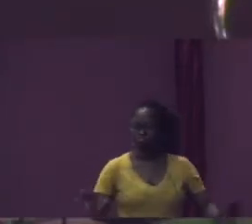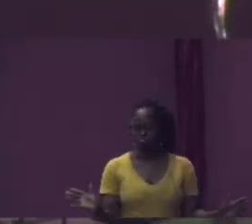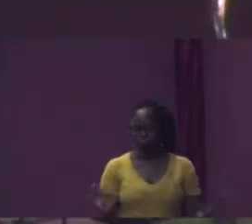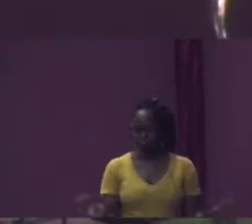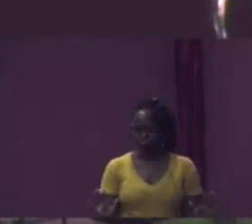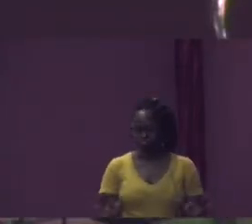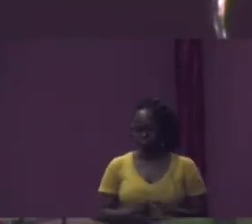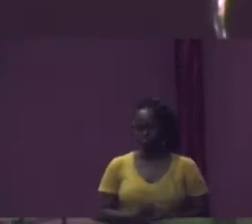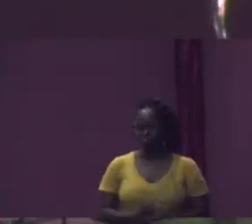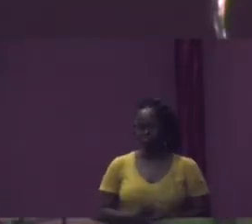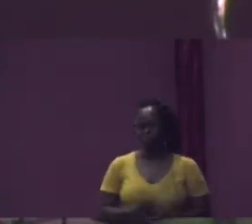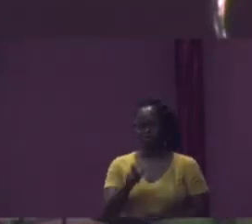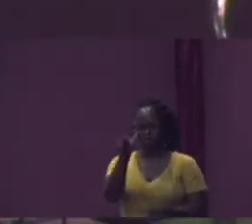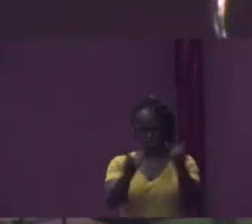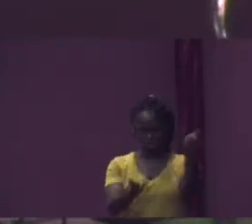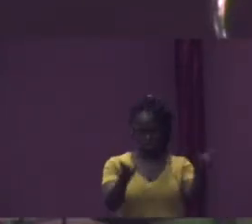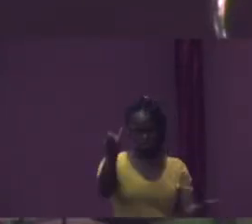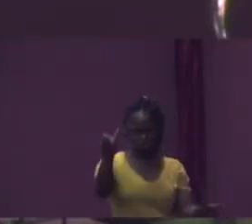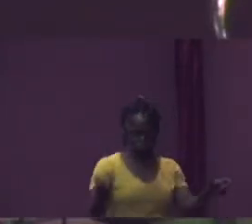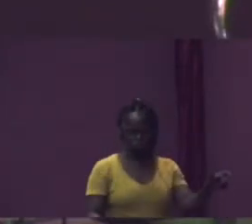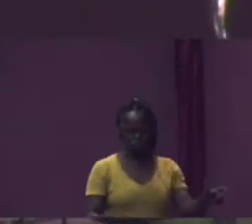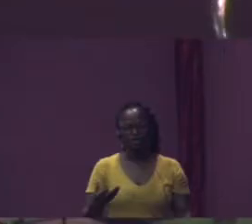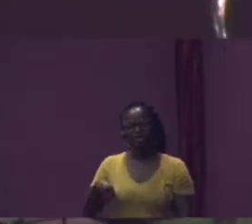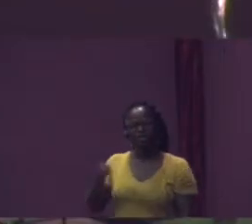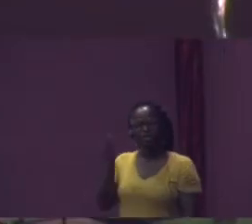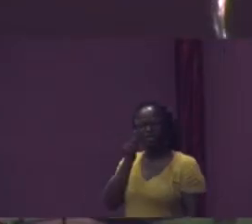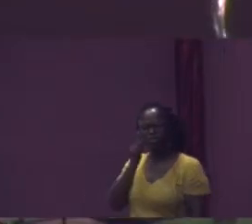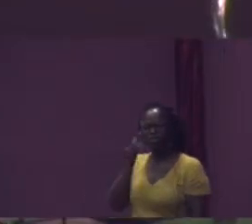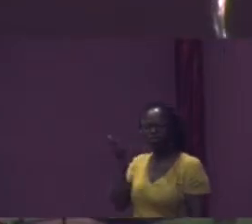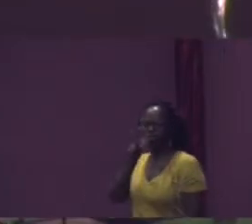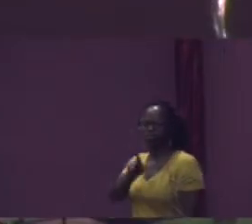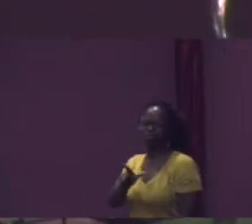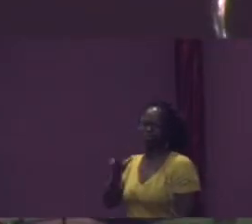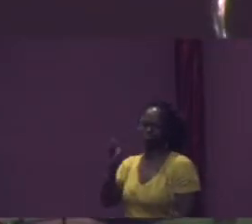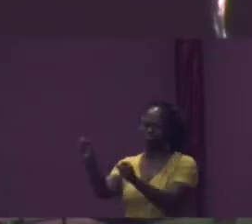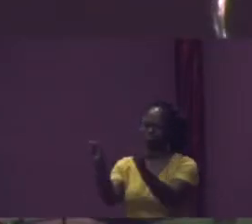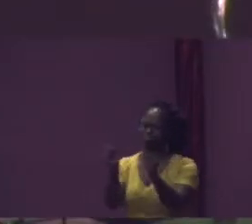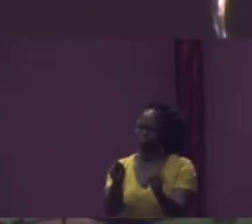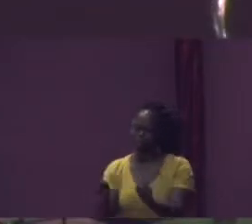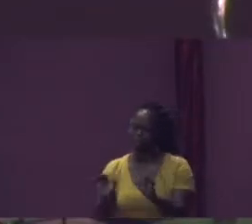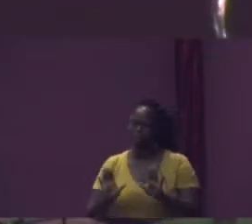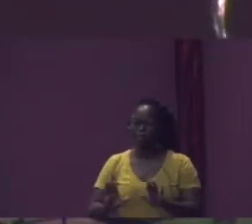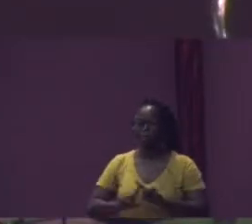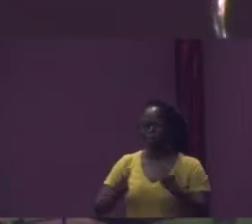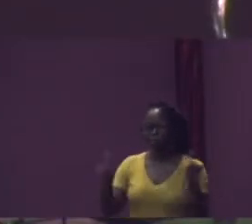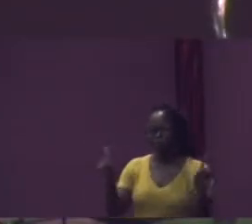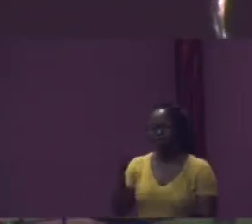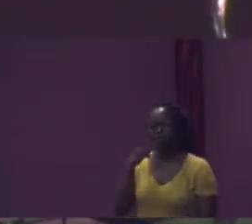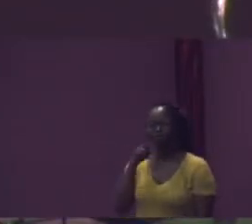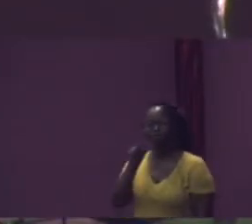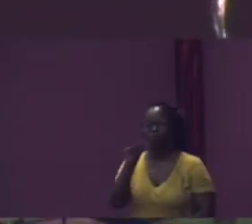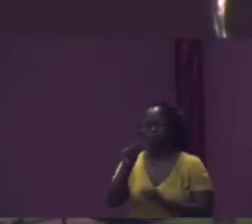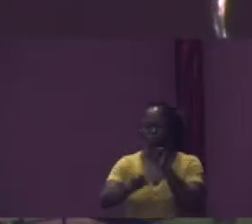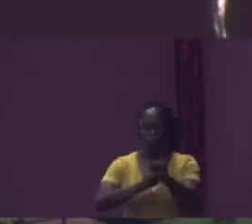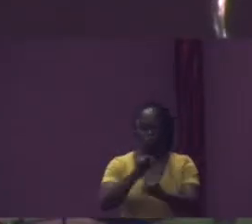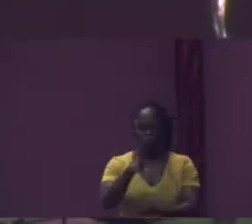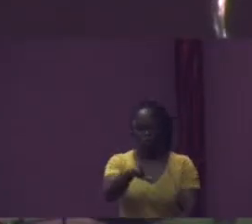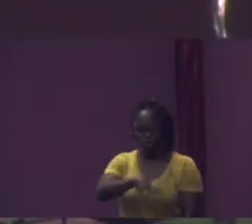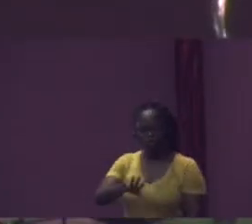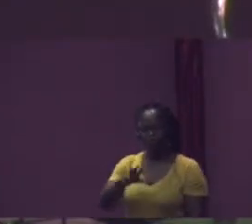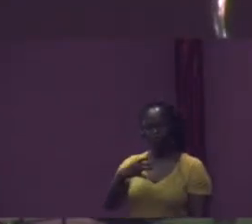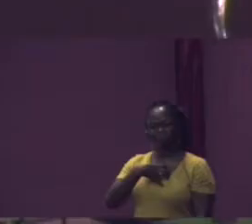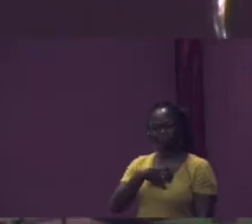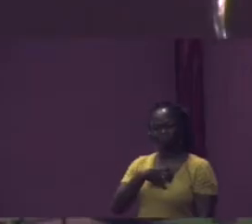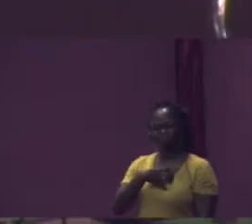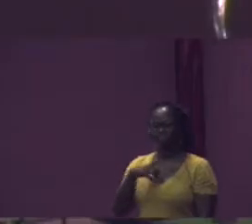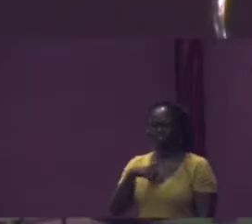legitimacy when what they do becomes related to concepts of risk. Sociologist Raymond DeVries argues that by associating